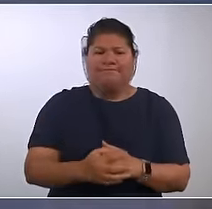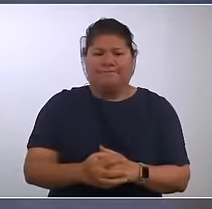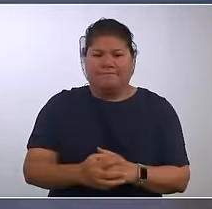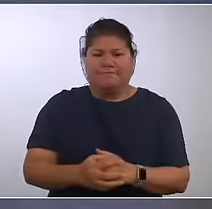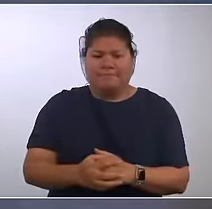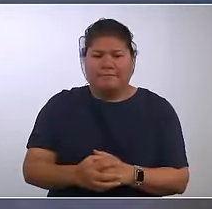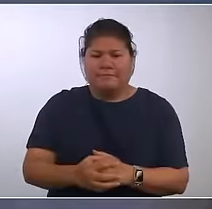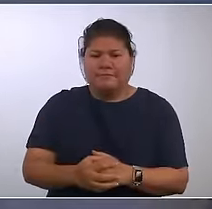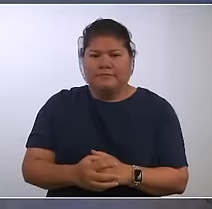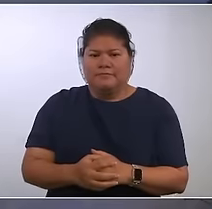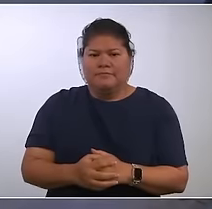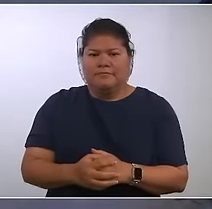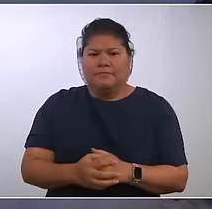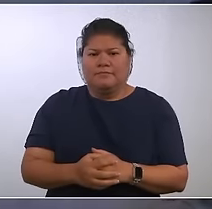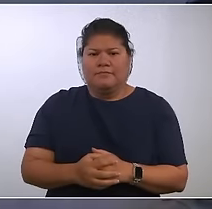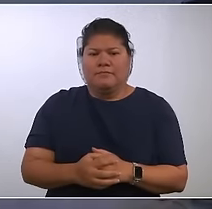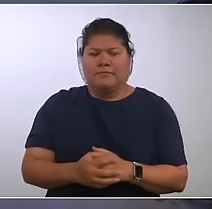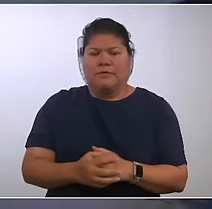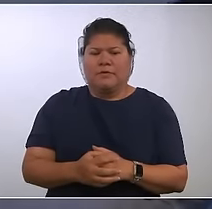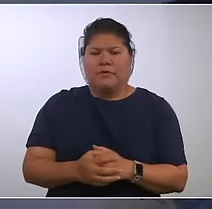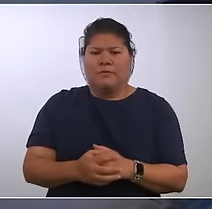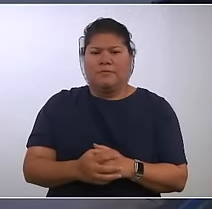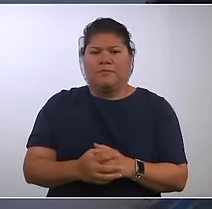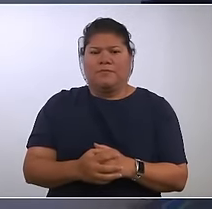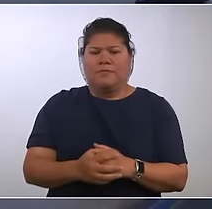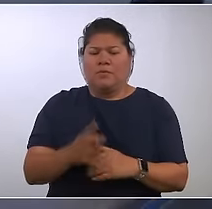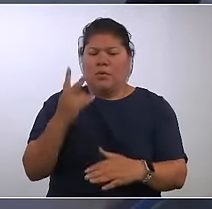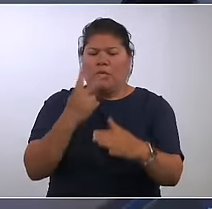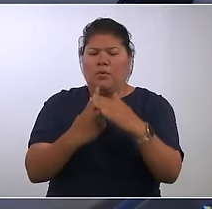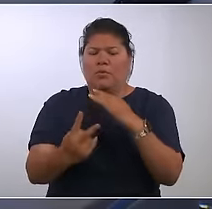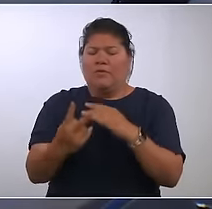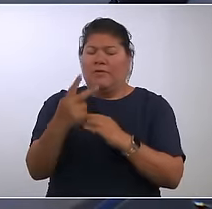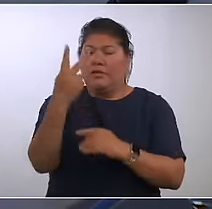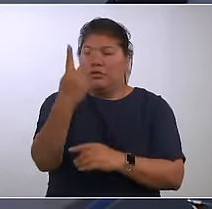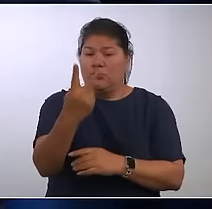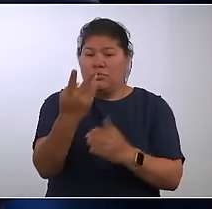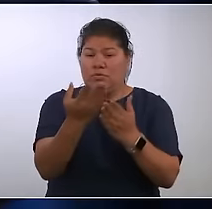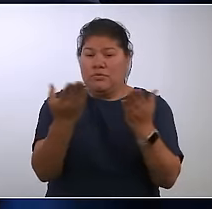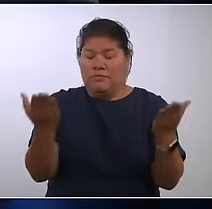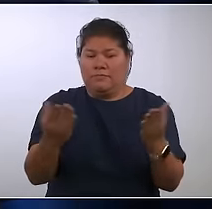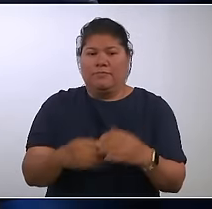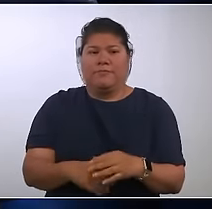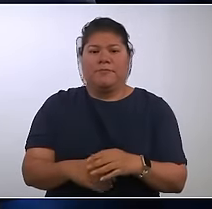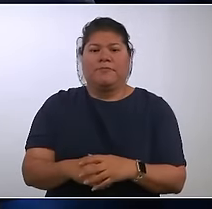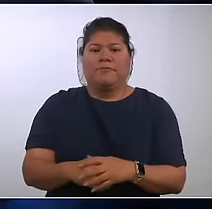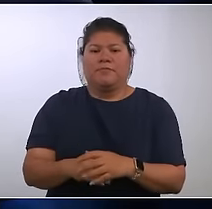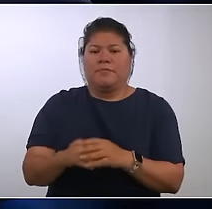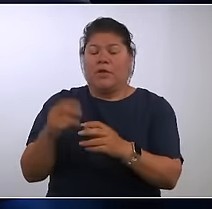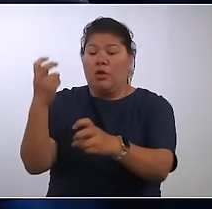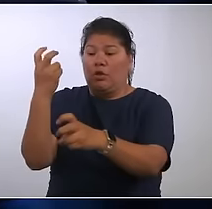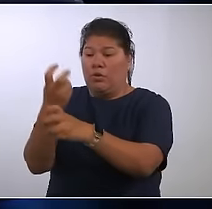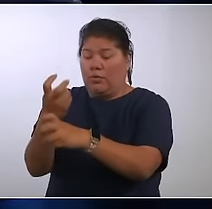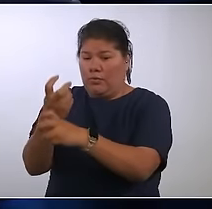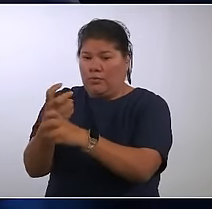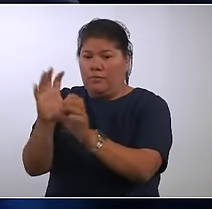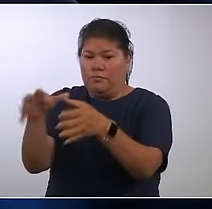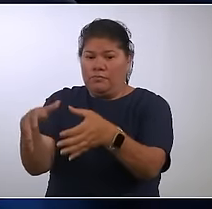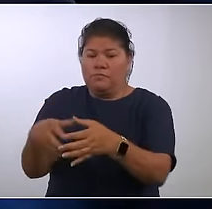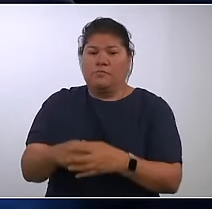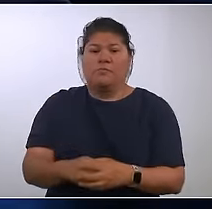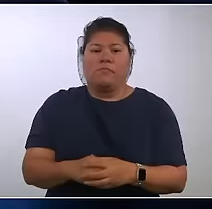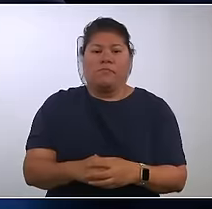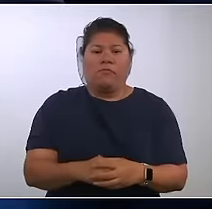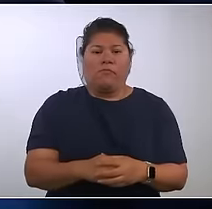prophesy. Vamos a profetizar a dos cosas. Profetizar a dos cosas. We're going to prophesy unto two things. A huesos. To